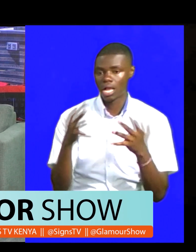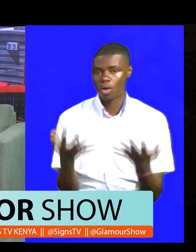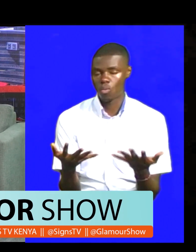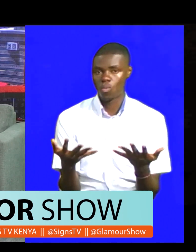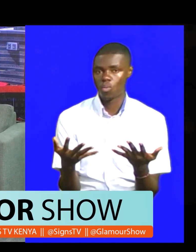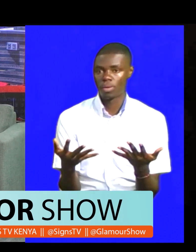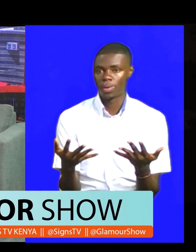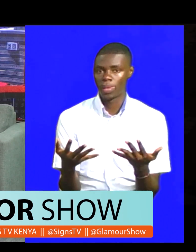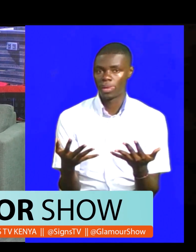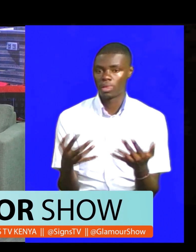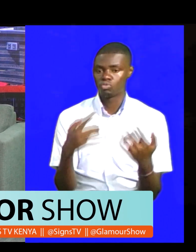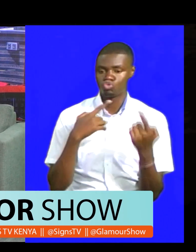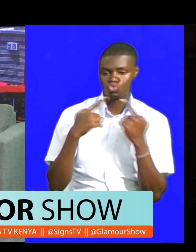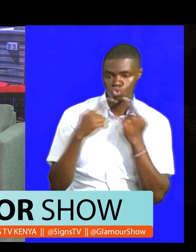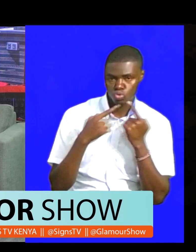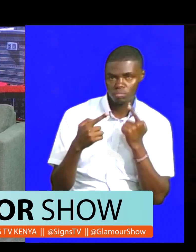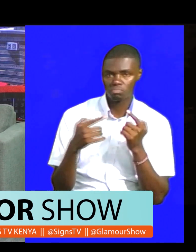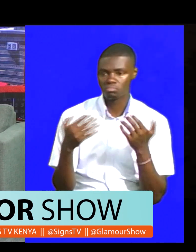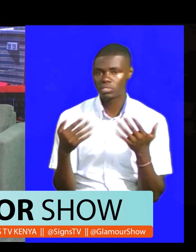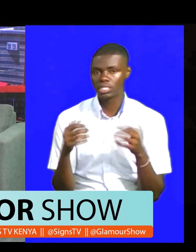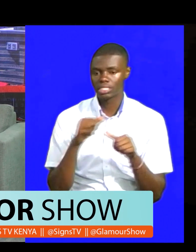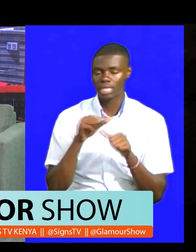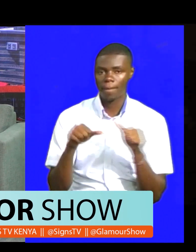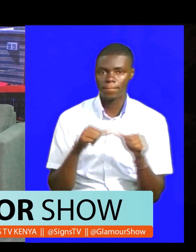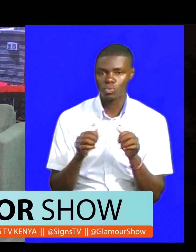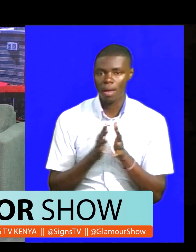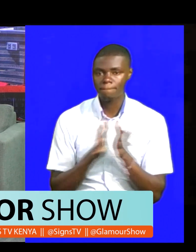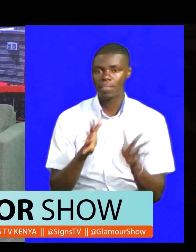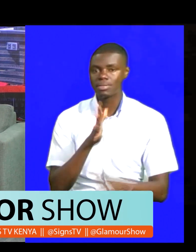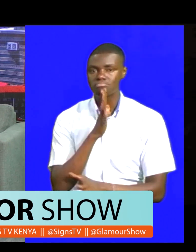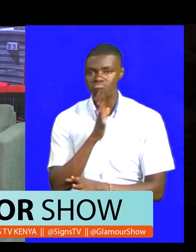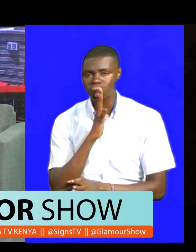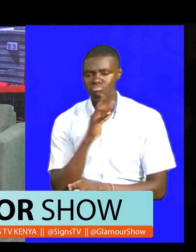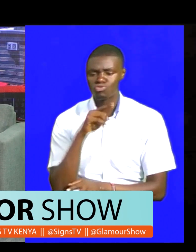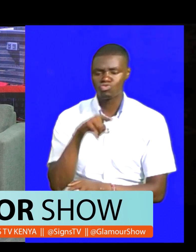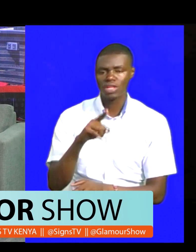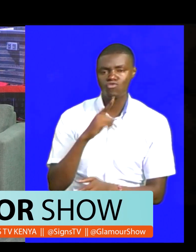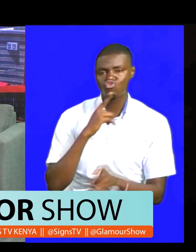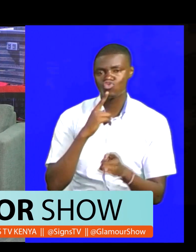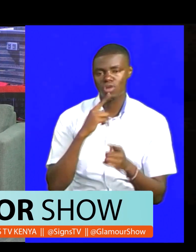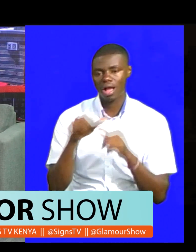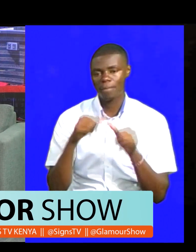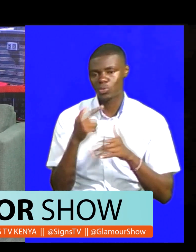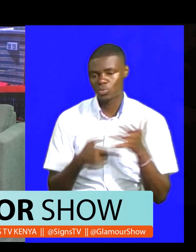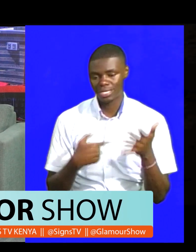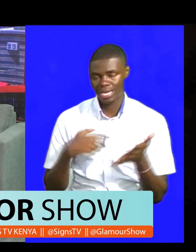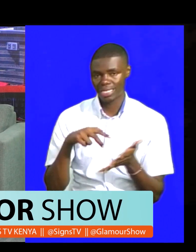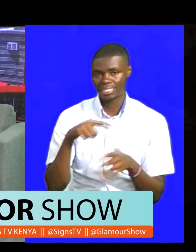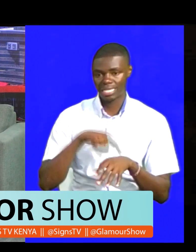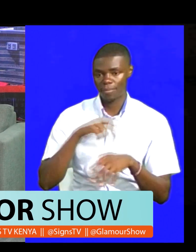going to talk, how it's more of public speech, how what are you going to talk about when you stand on